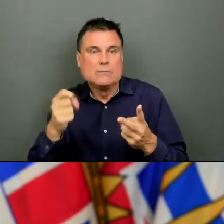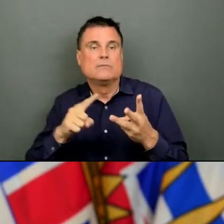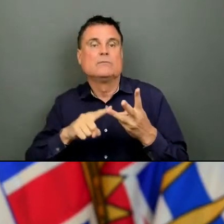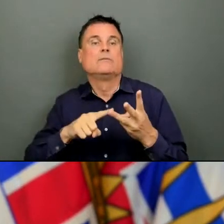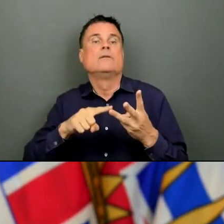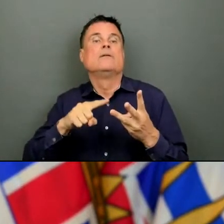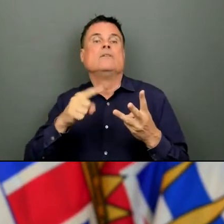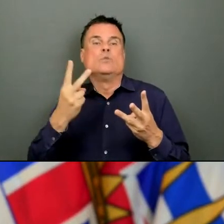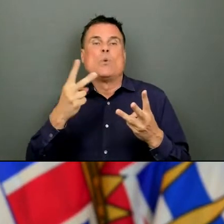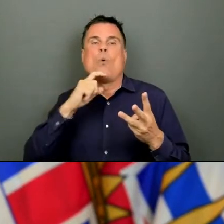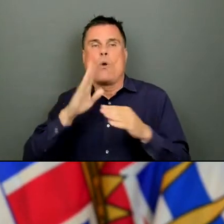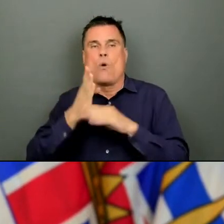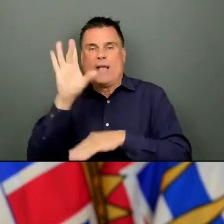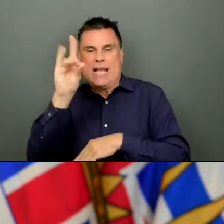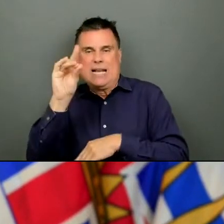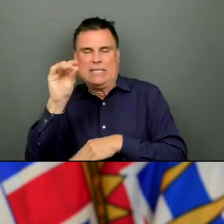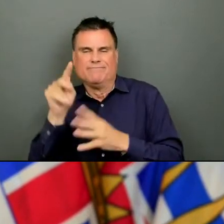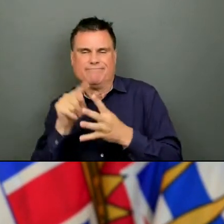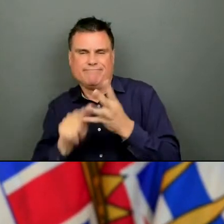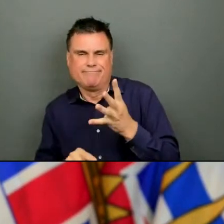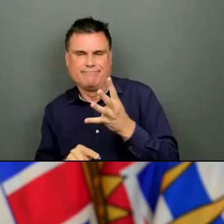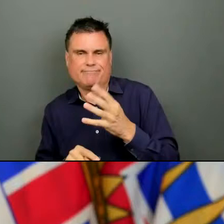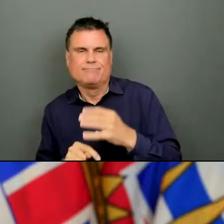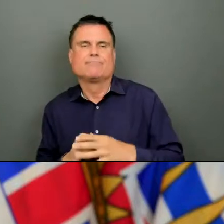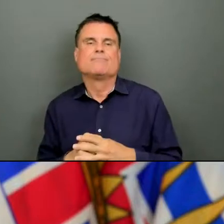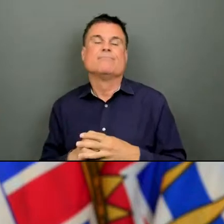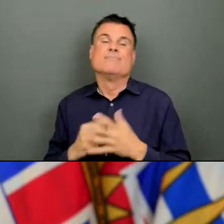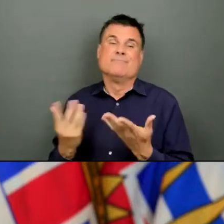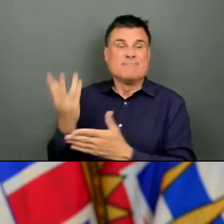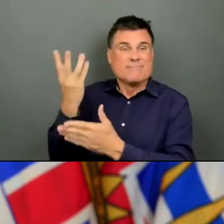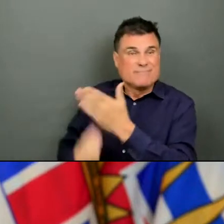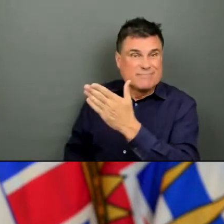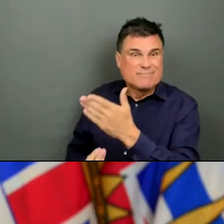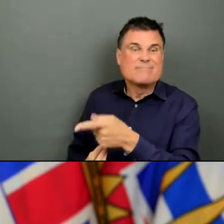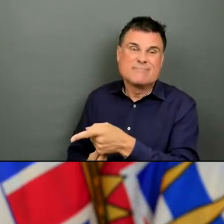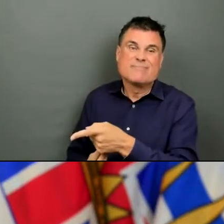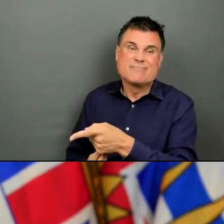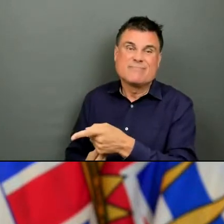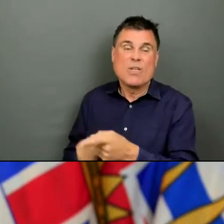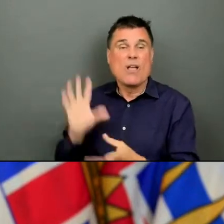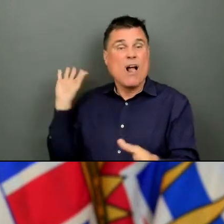years of age, bringing the total number of people we've lost to COVID-19 to